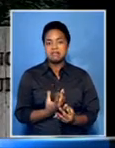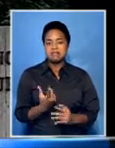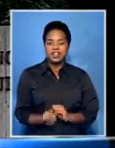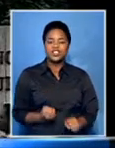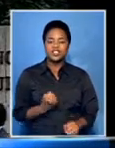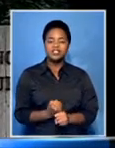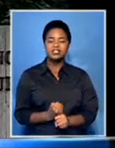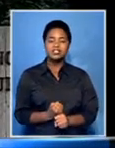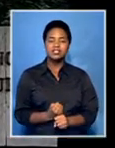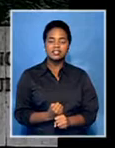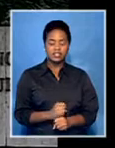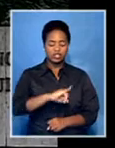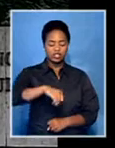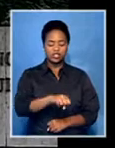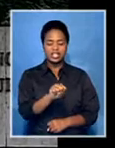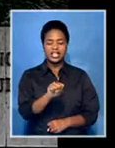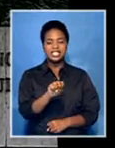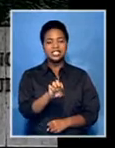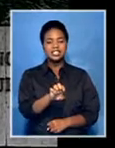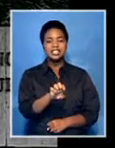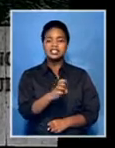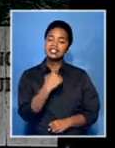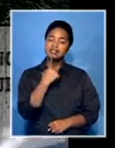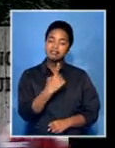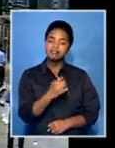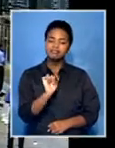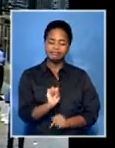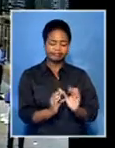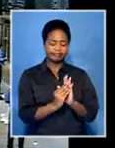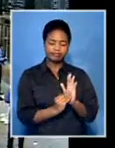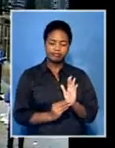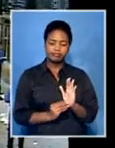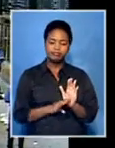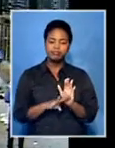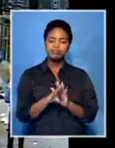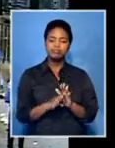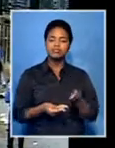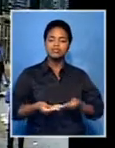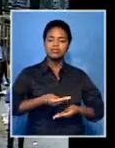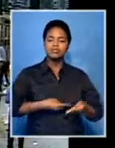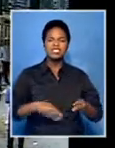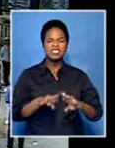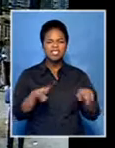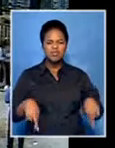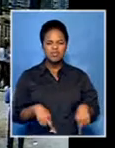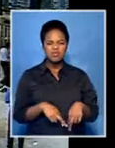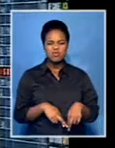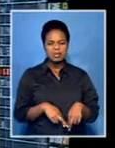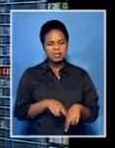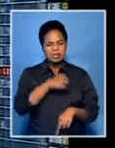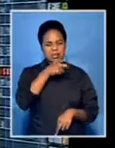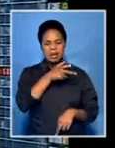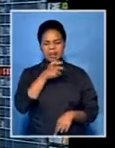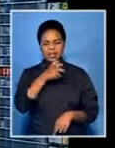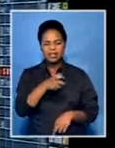1994. Back then, the JSE boasted 636 listings, and trading took place in a noisy room with lots of shouting